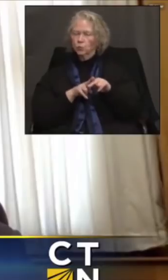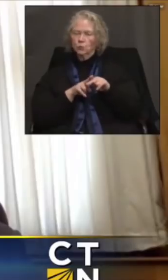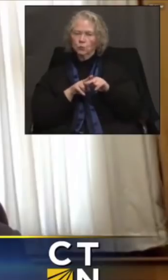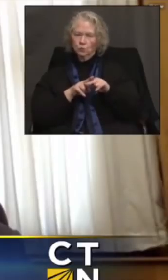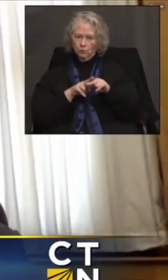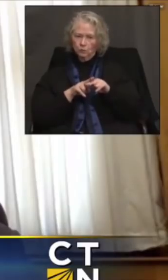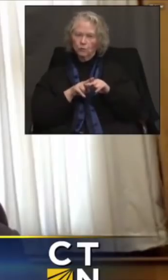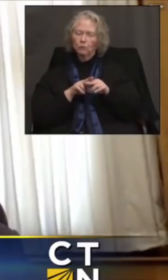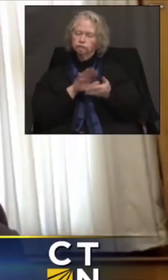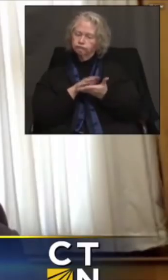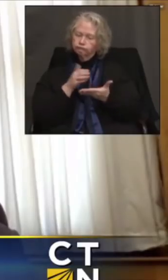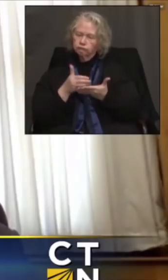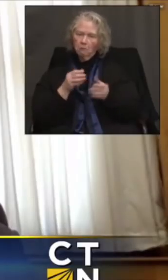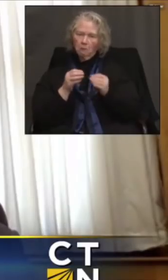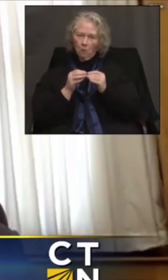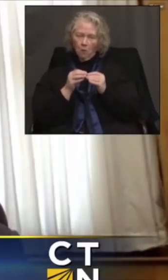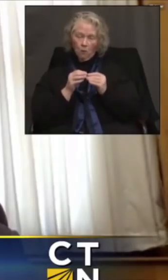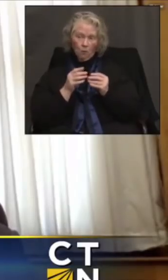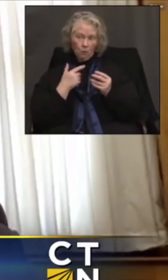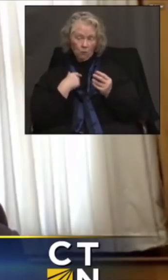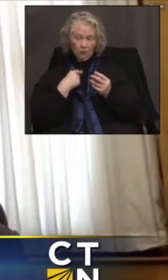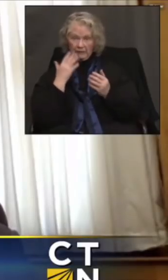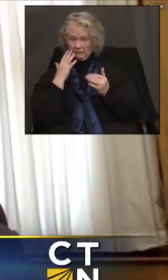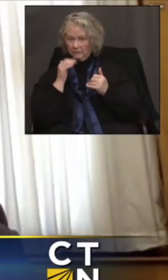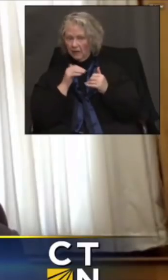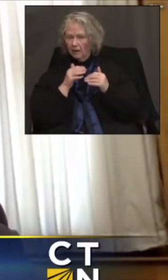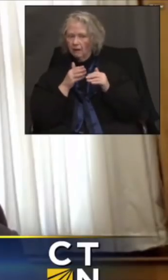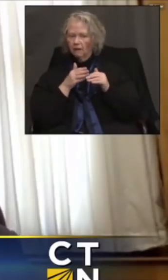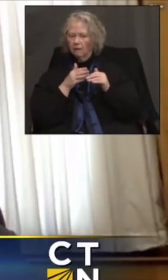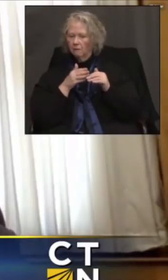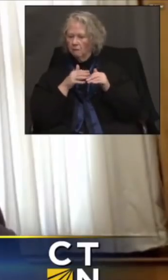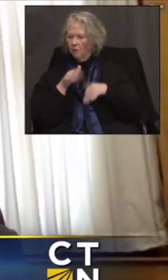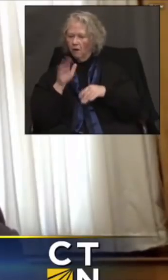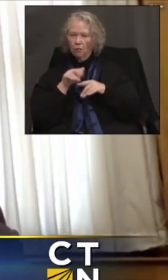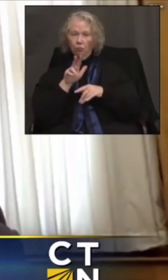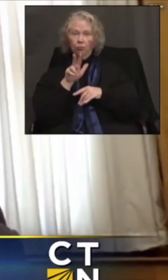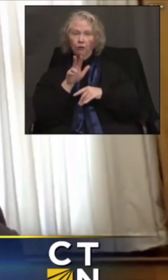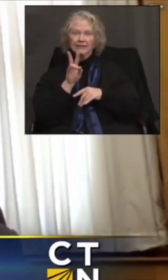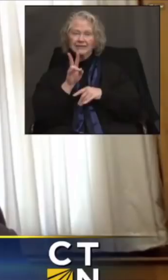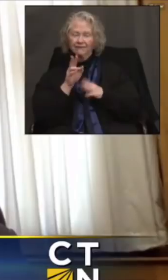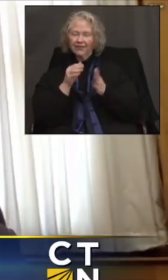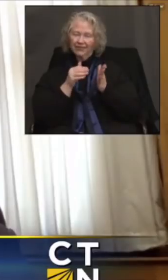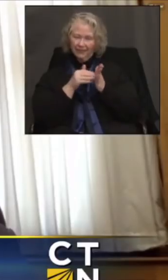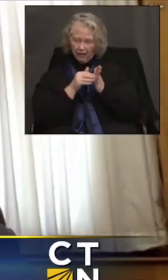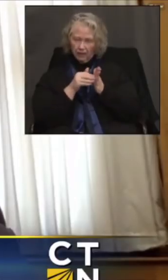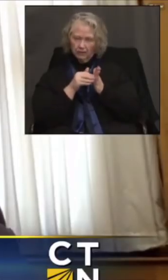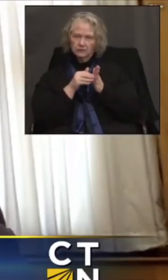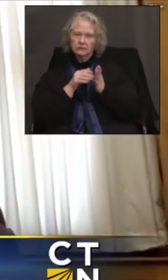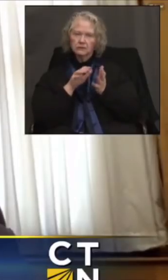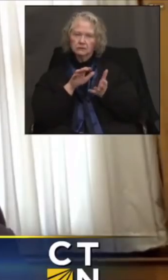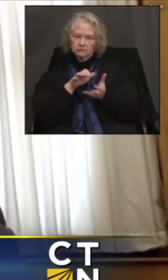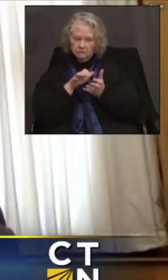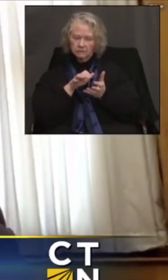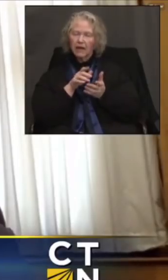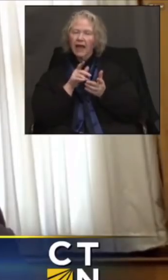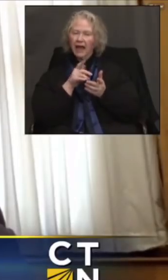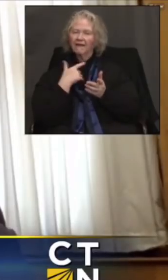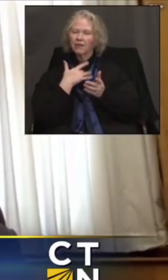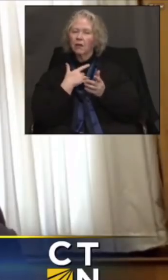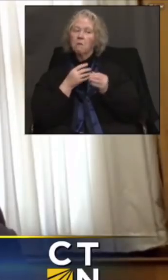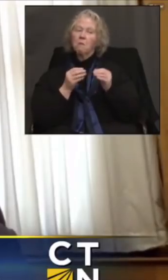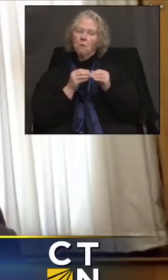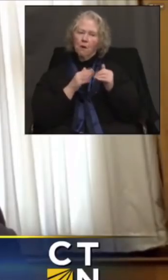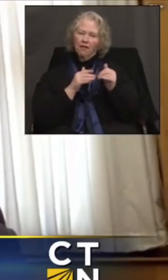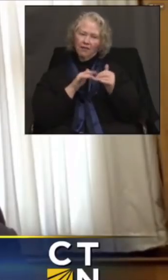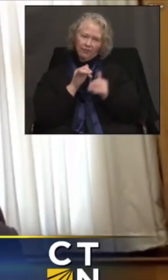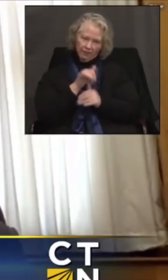We already have eyes on over 37,000 doses coming in next week, and we expect that number to go up further once we hear from